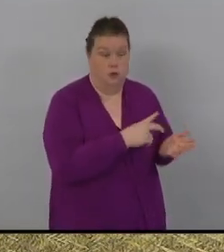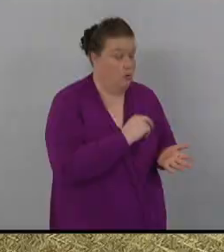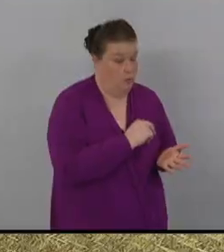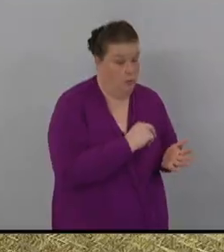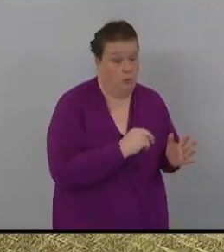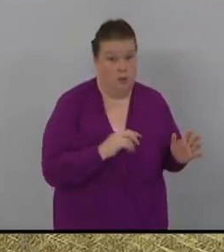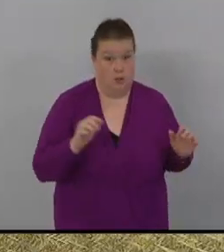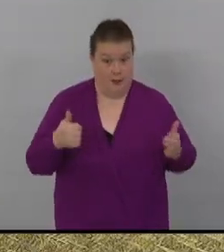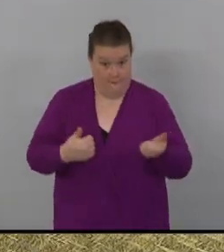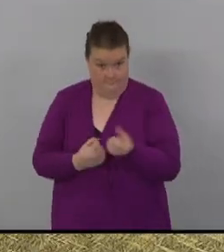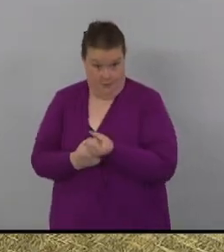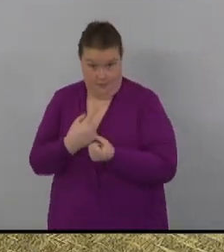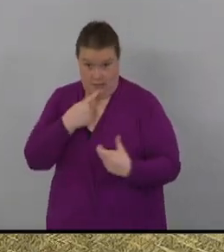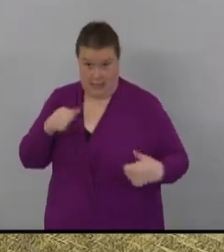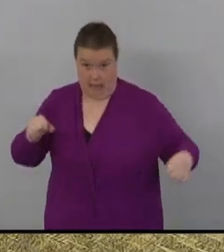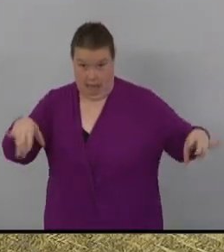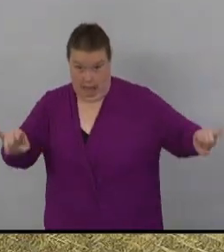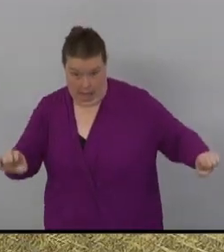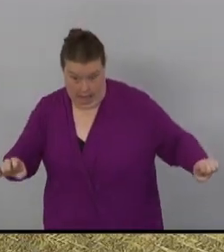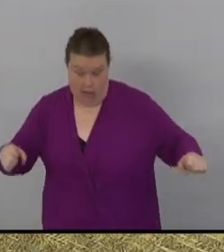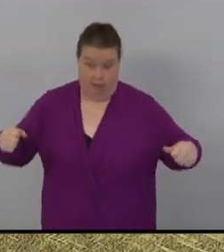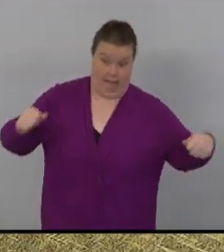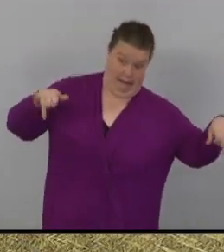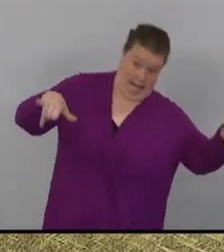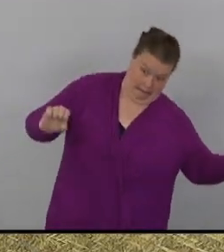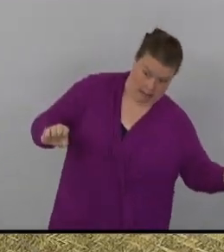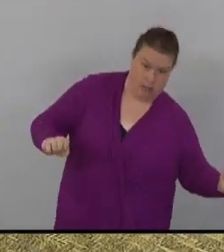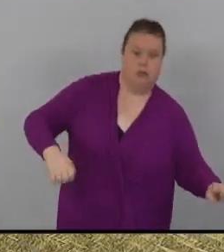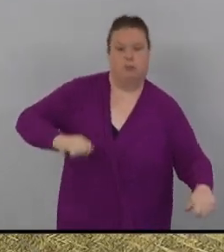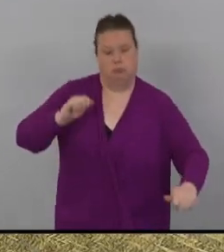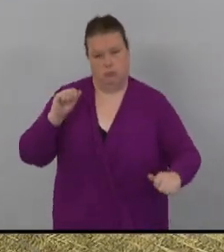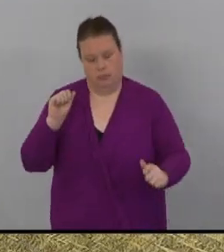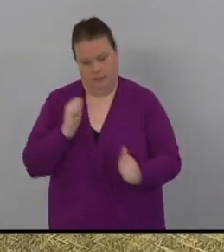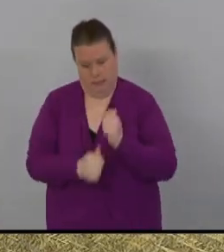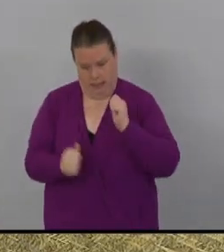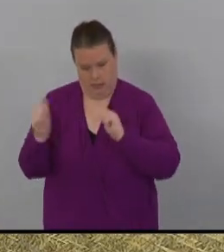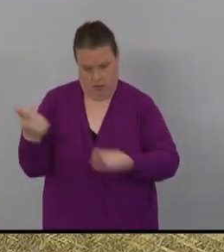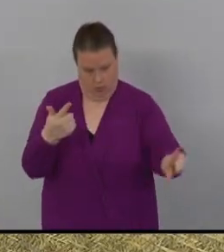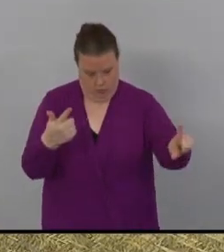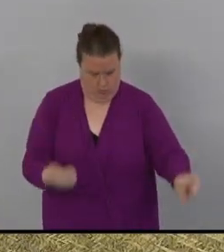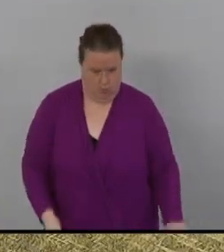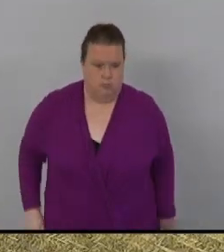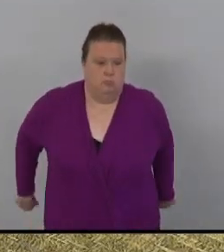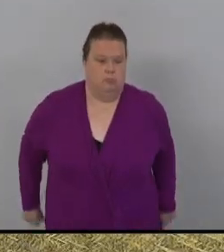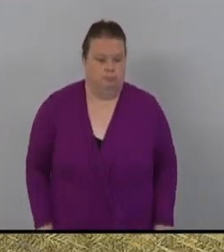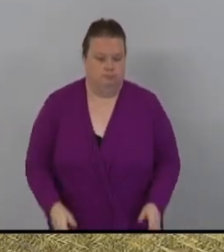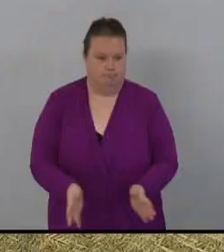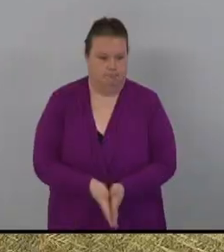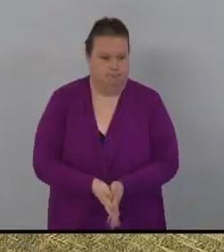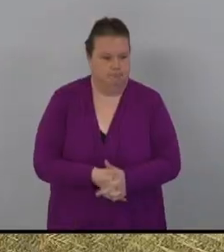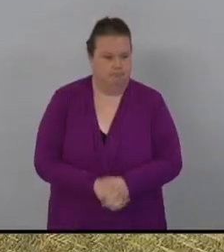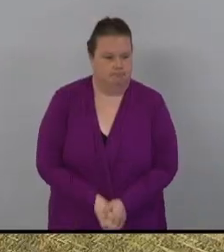Nope. All in favor say aye. Aye. Aye, it passes. This is,